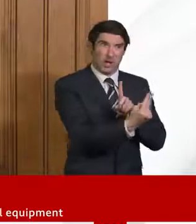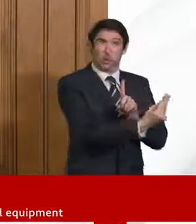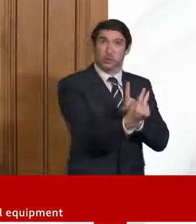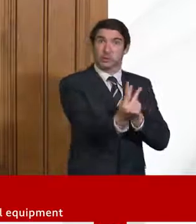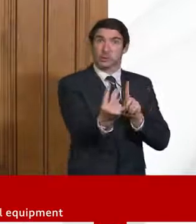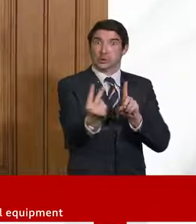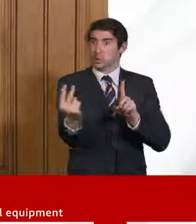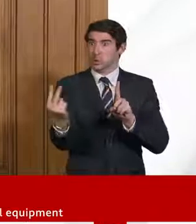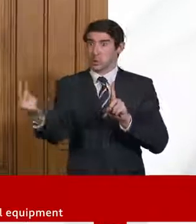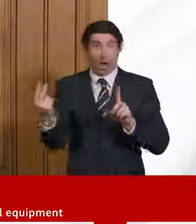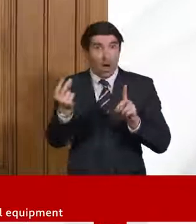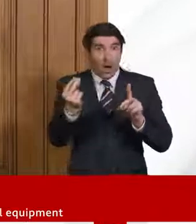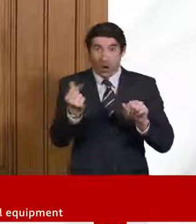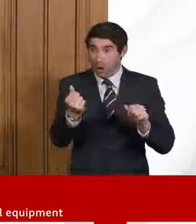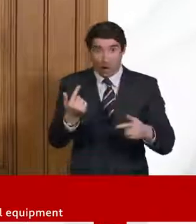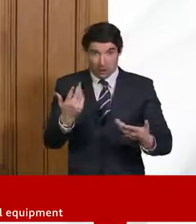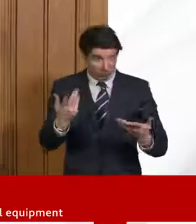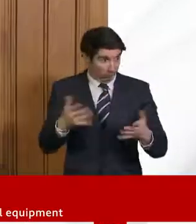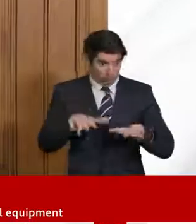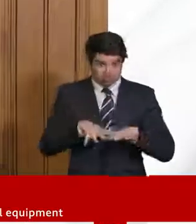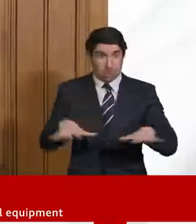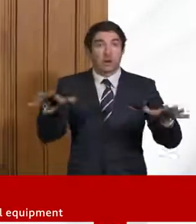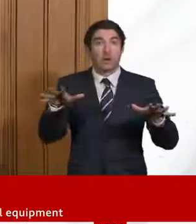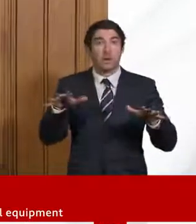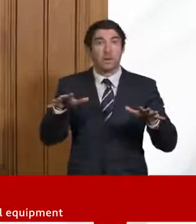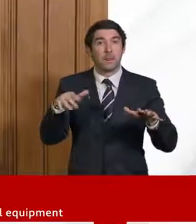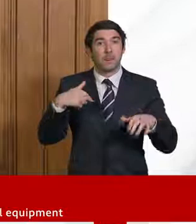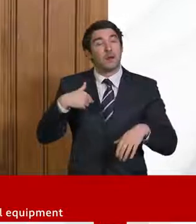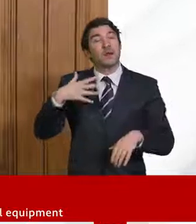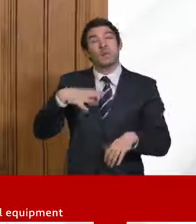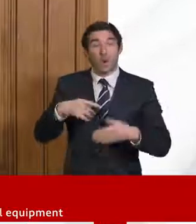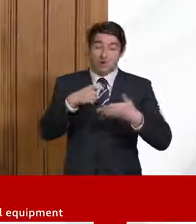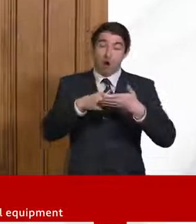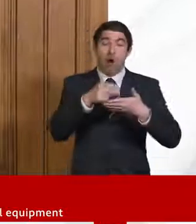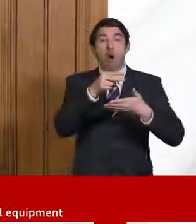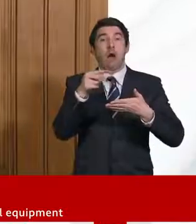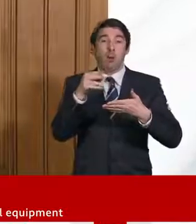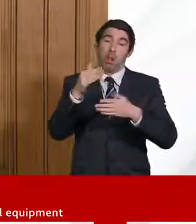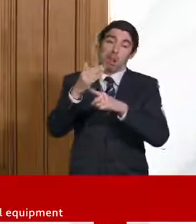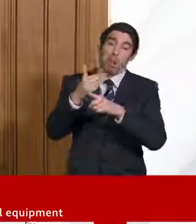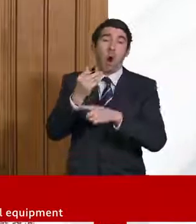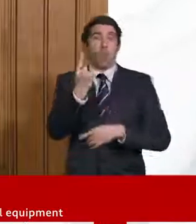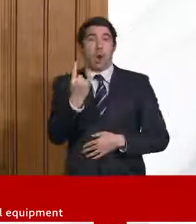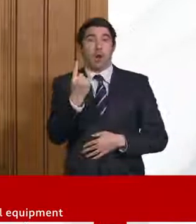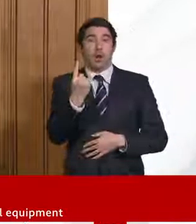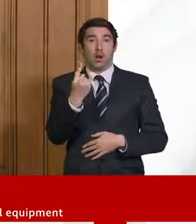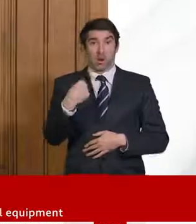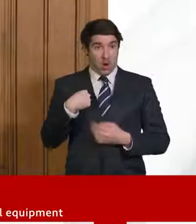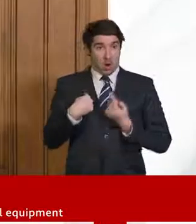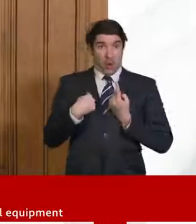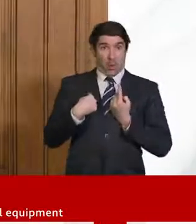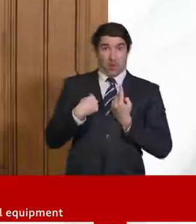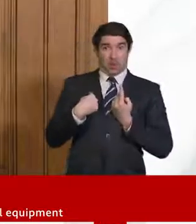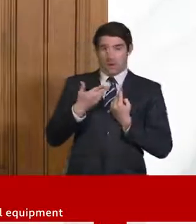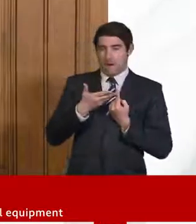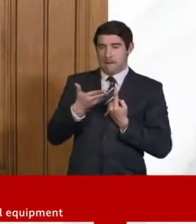for instance, for every 2 people, 1 person is infected, then it will very rapidly decline. And that is the fundamental approach